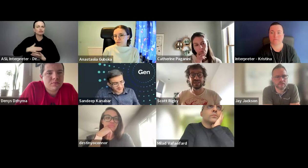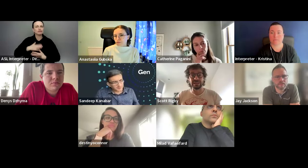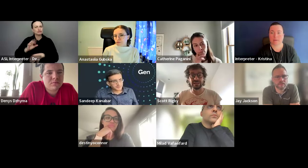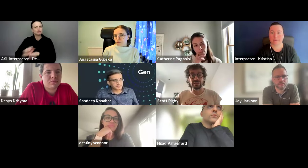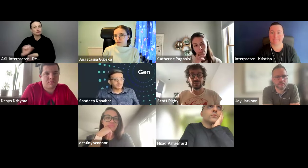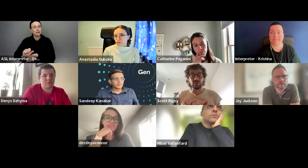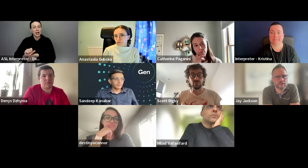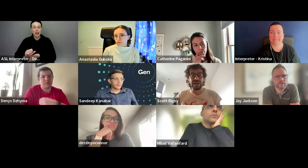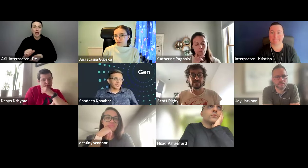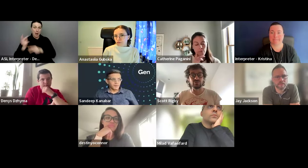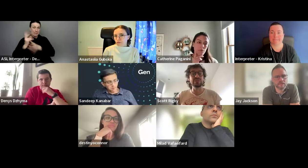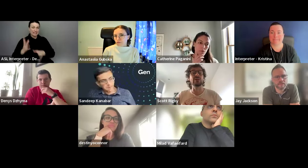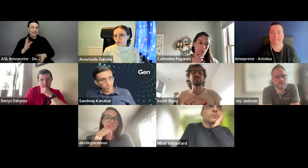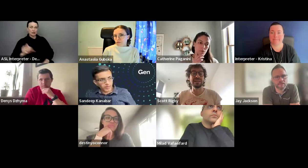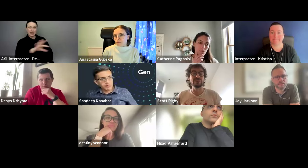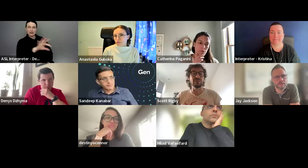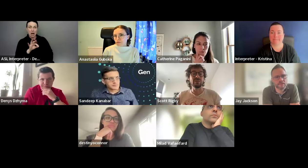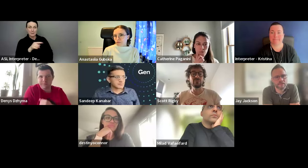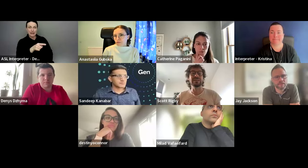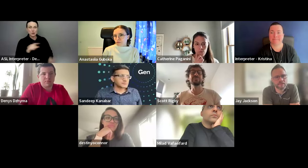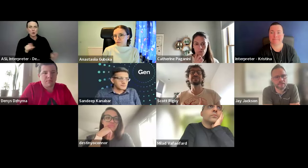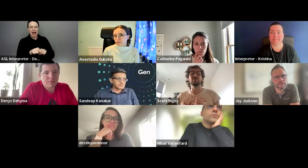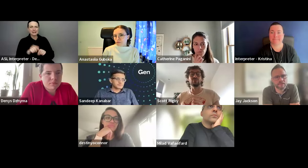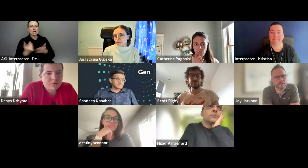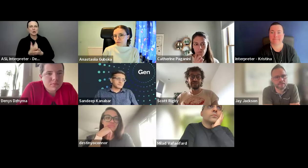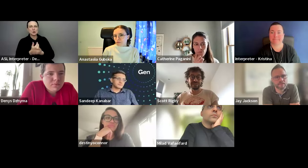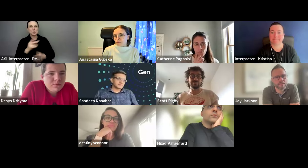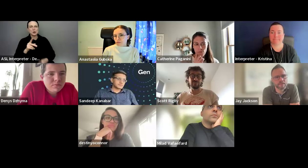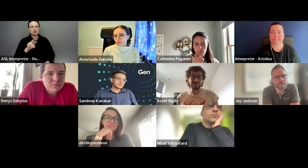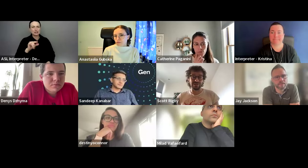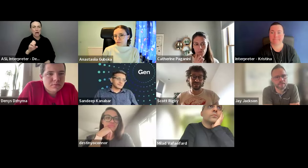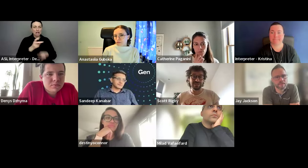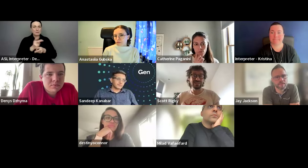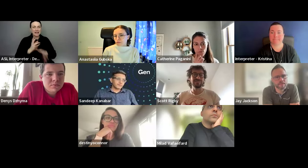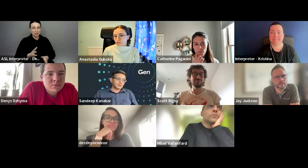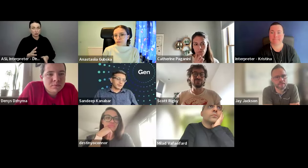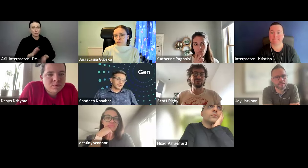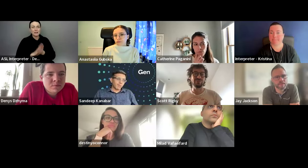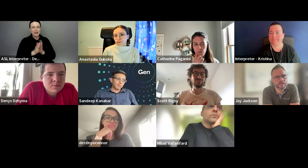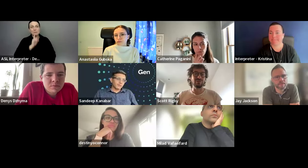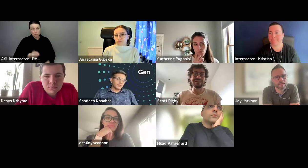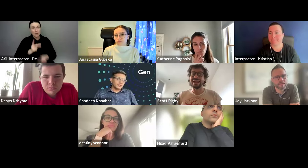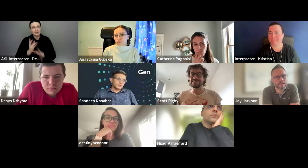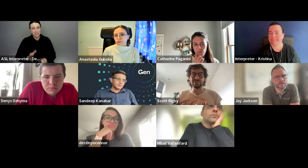can nominate you as a triage maintainer. What that means is you're a real maintainer of the project.